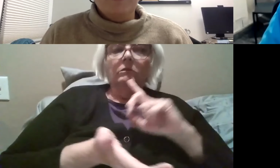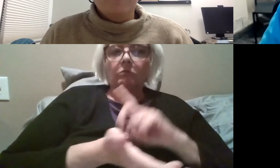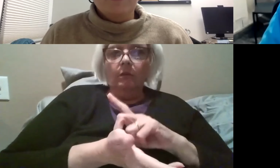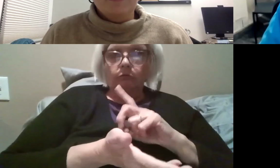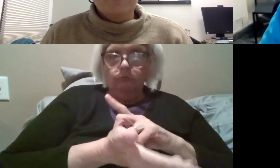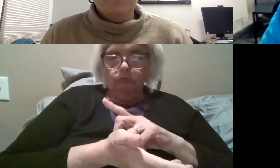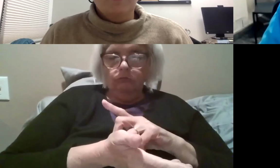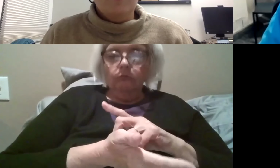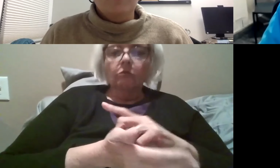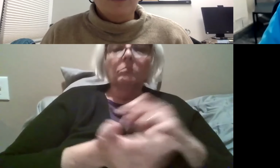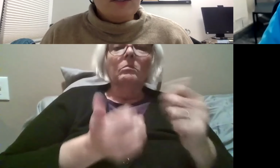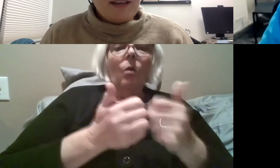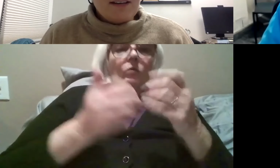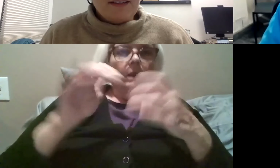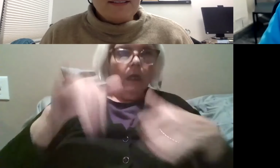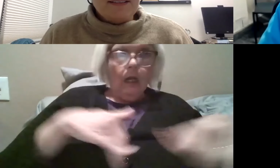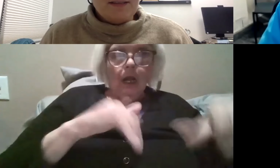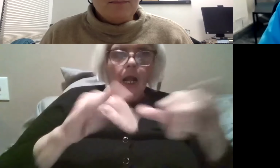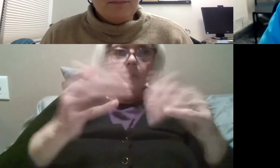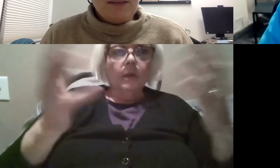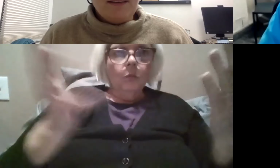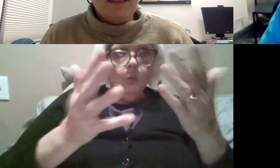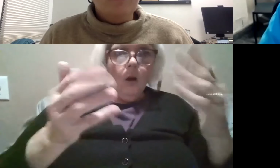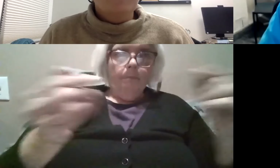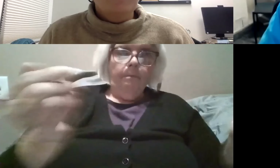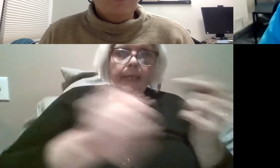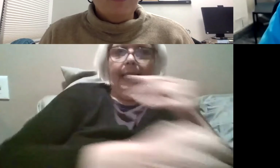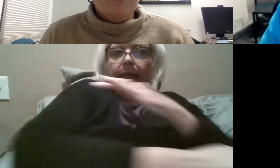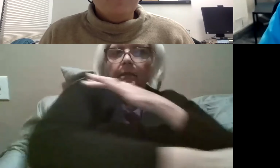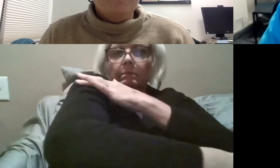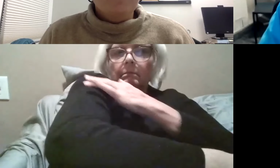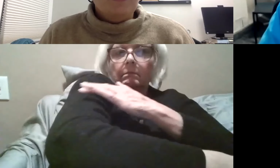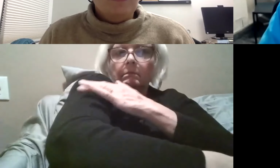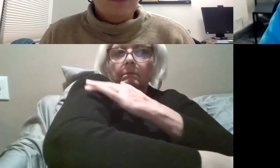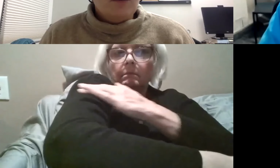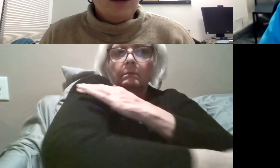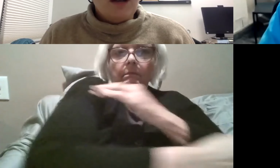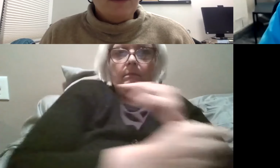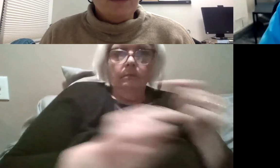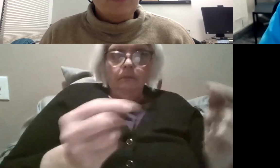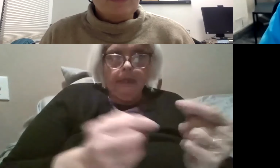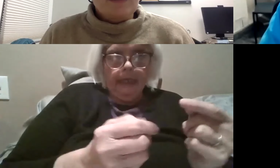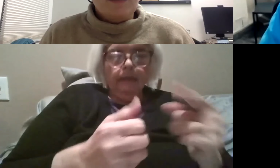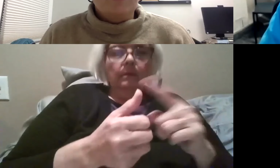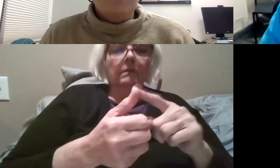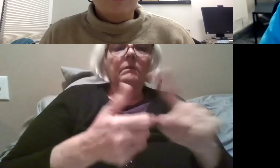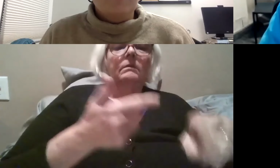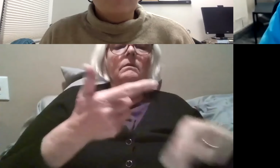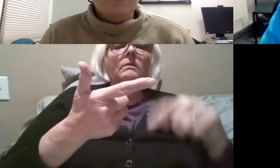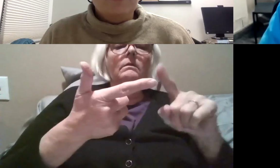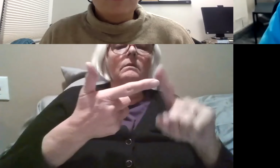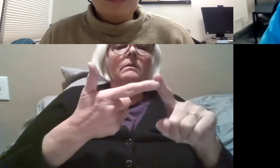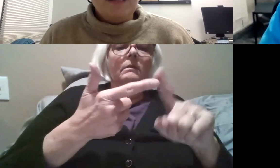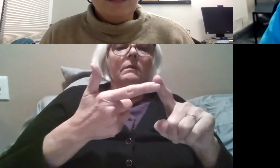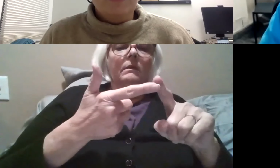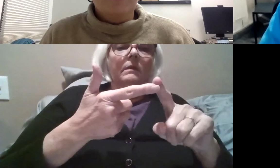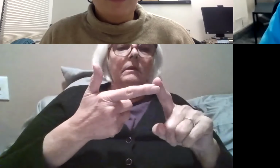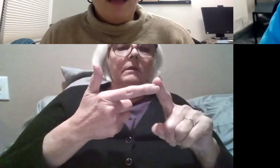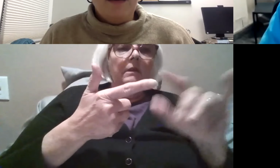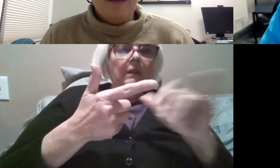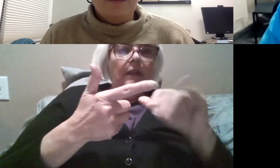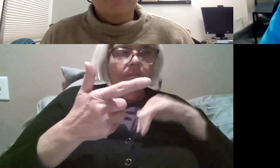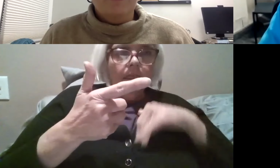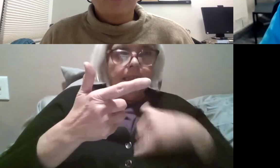But then the other side effects can be a little more commonly, we saw